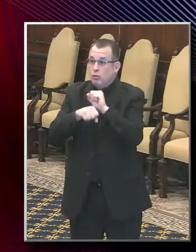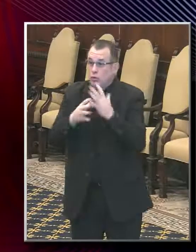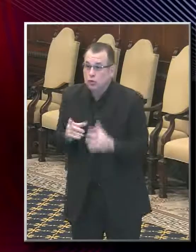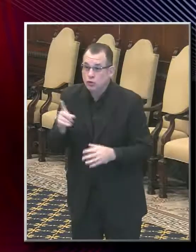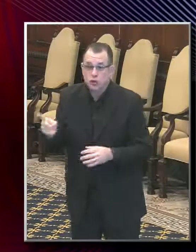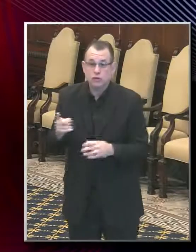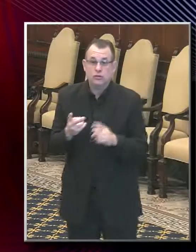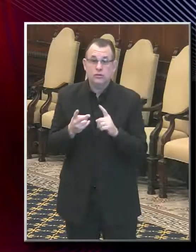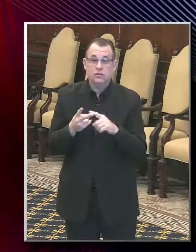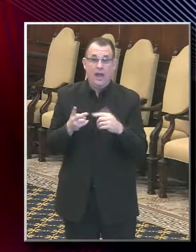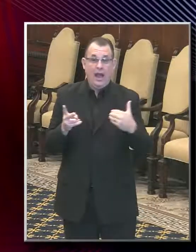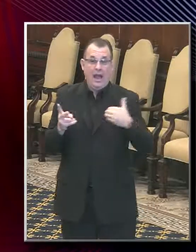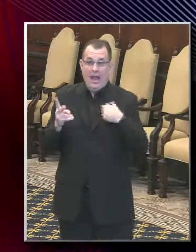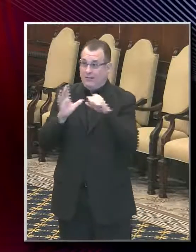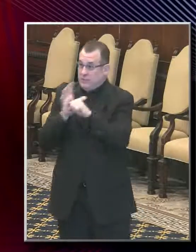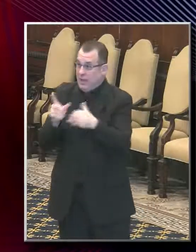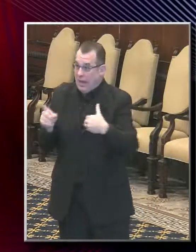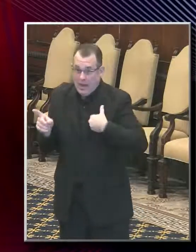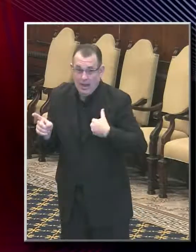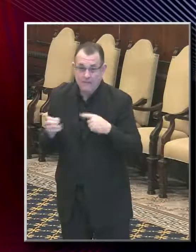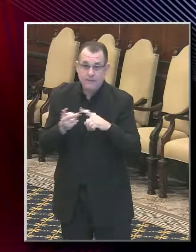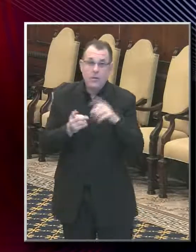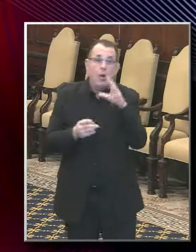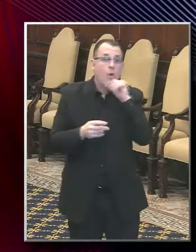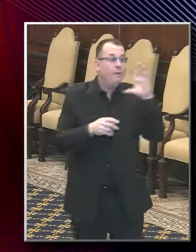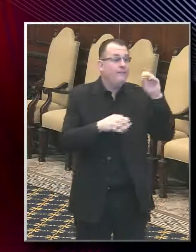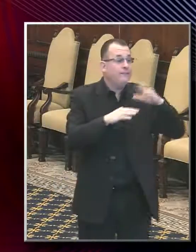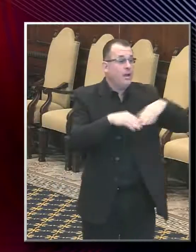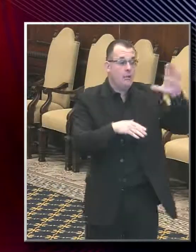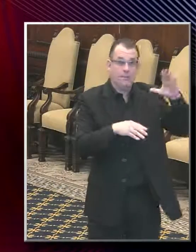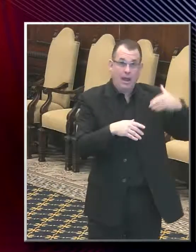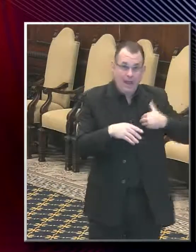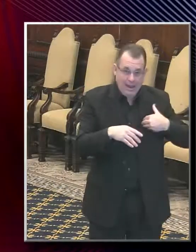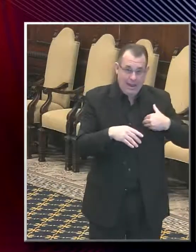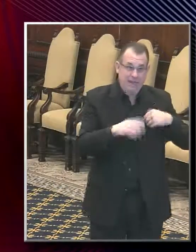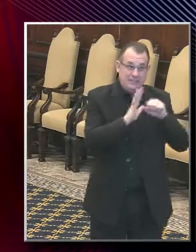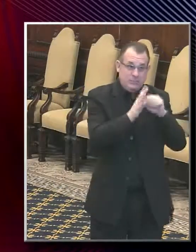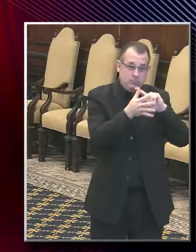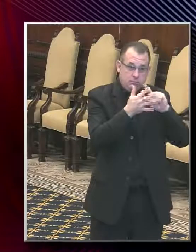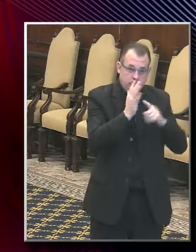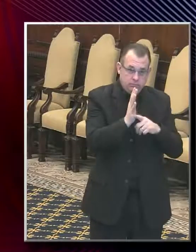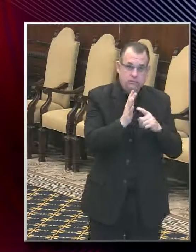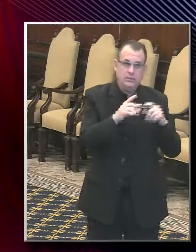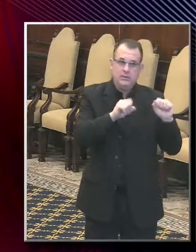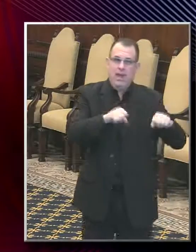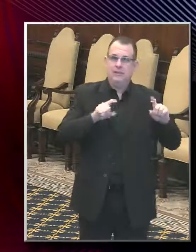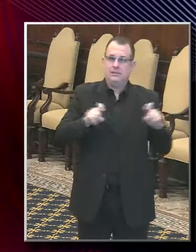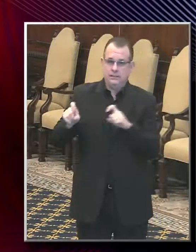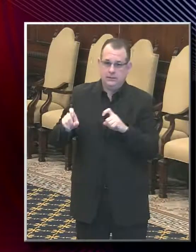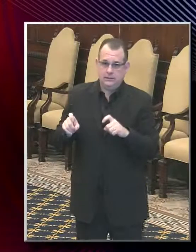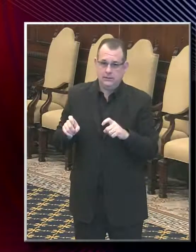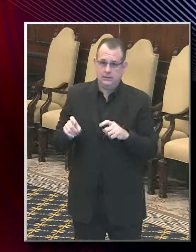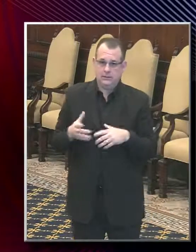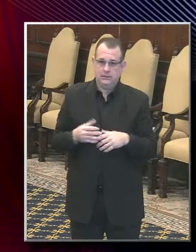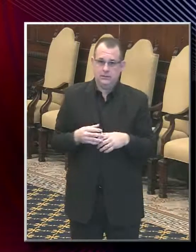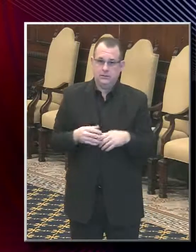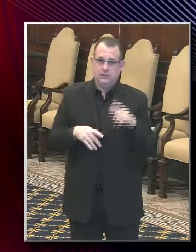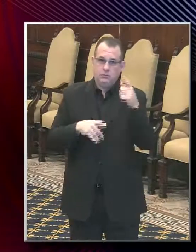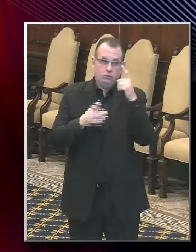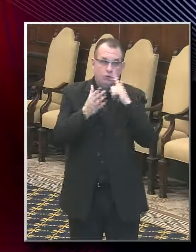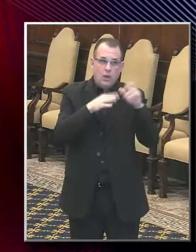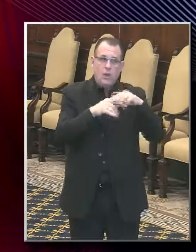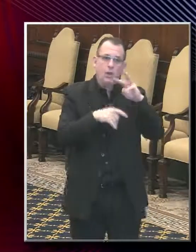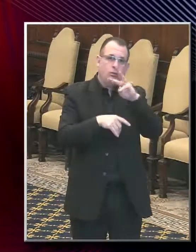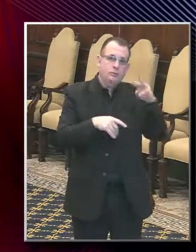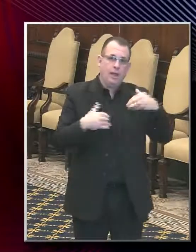symptoms. And testing is available, has been available on a limited basis. And if you go to our website, phila.gov/COVID,